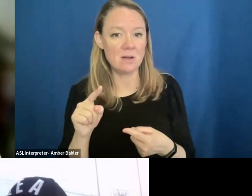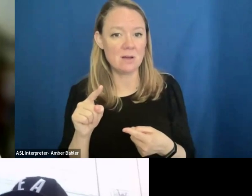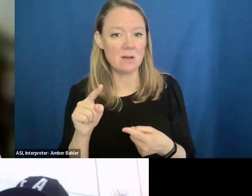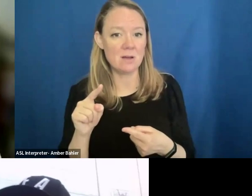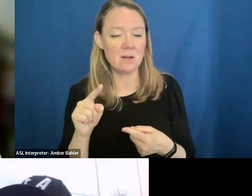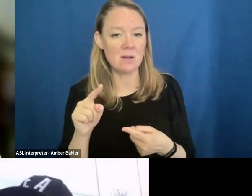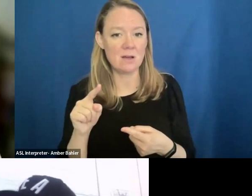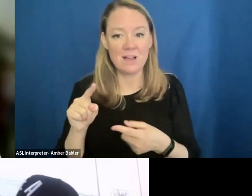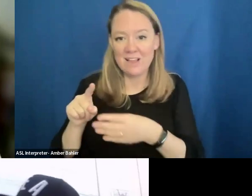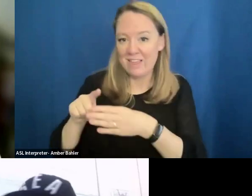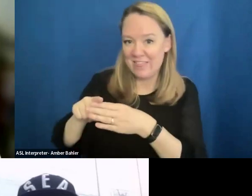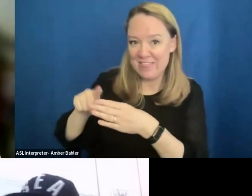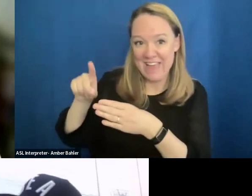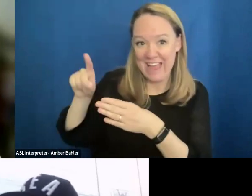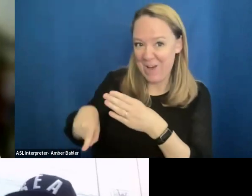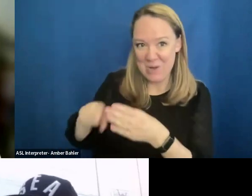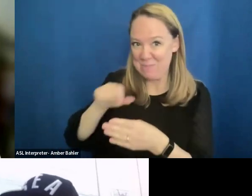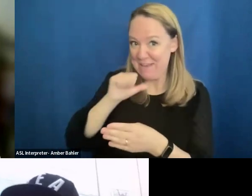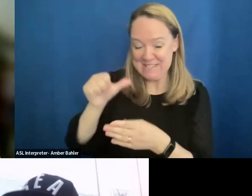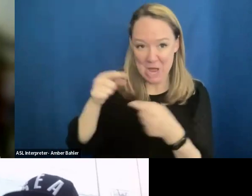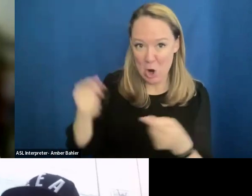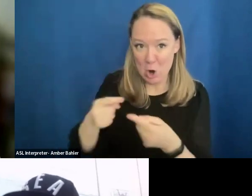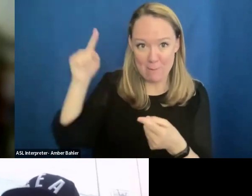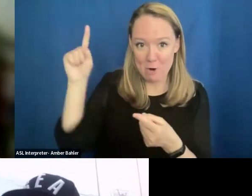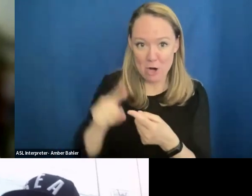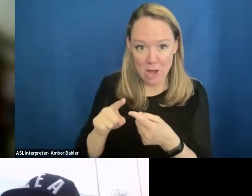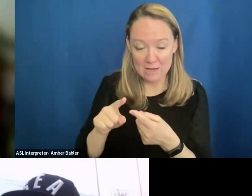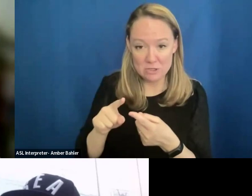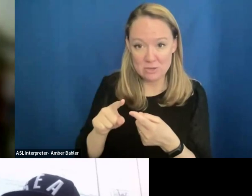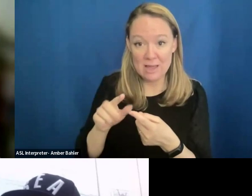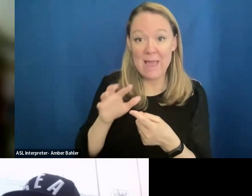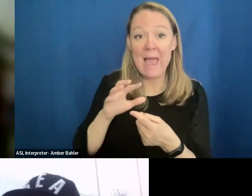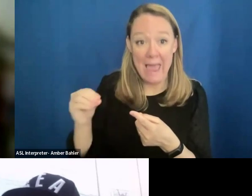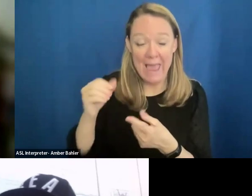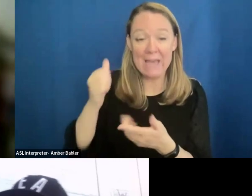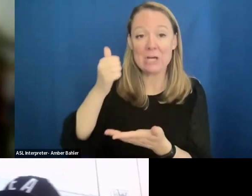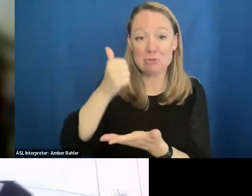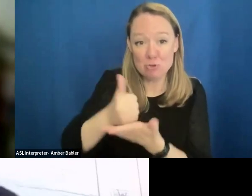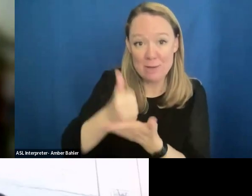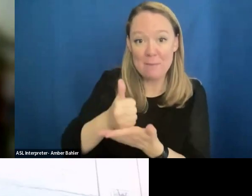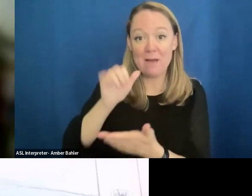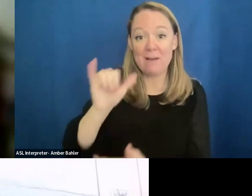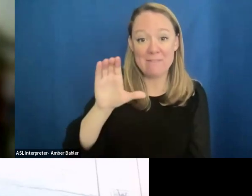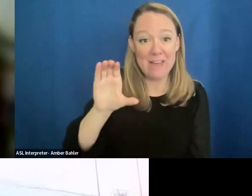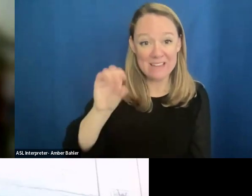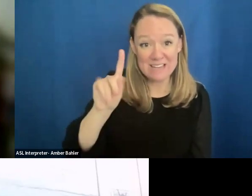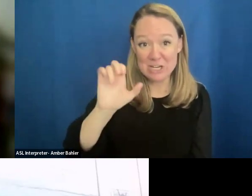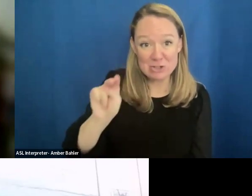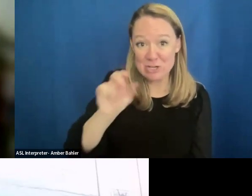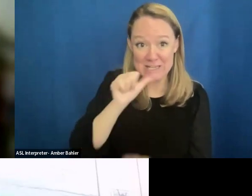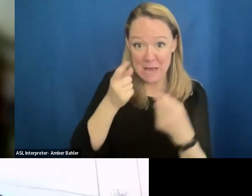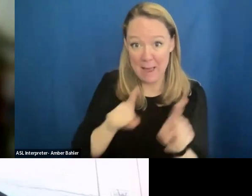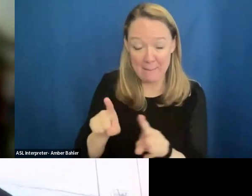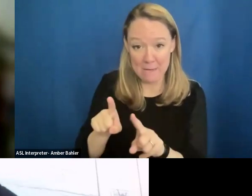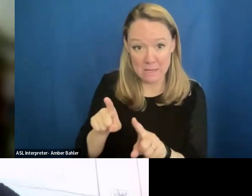the outcome is not harm reduction, and on top of that, actual treatment of the underlying condition is not being provided. And you